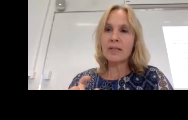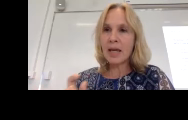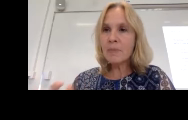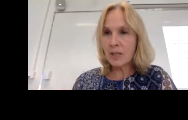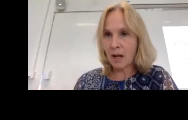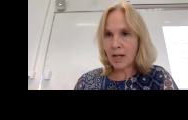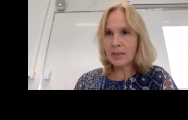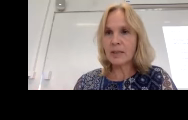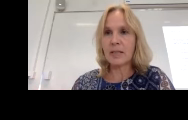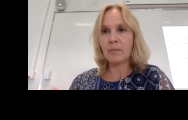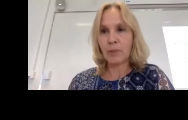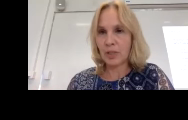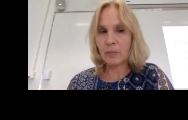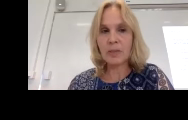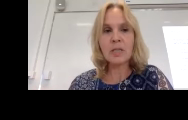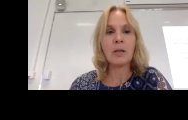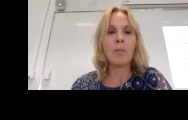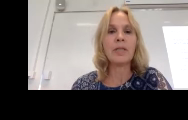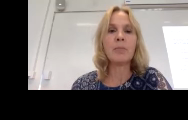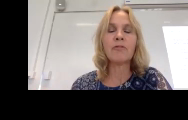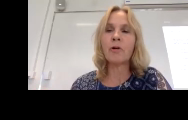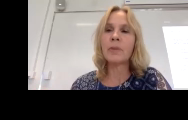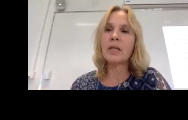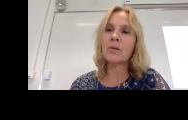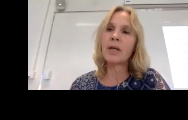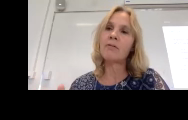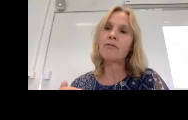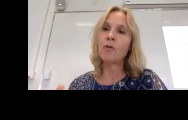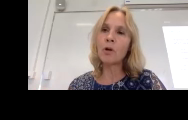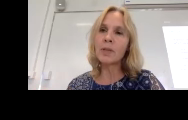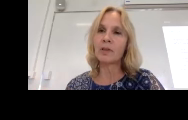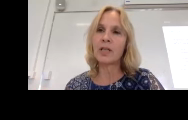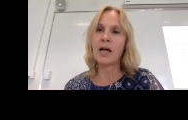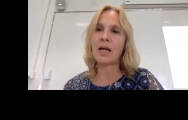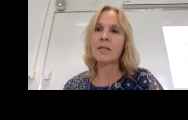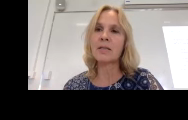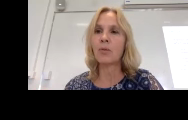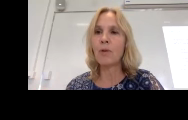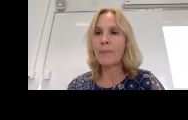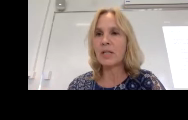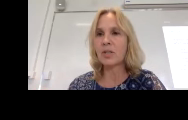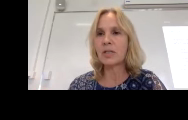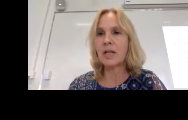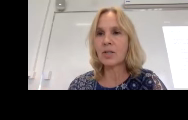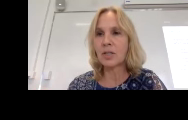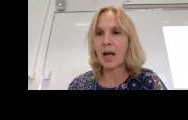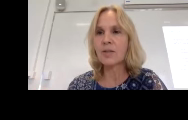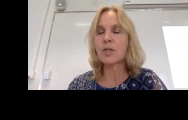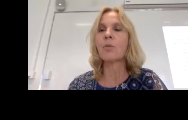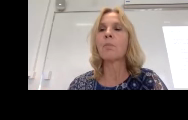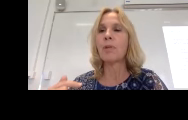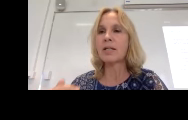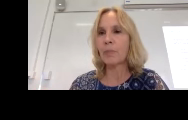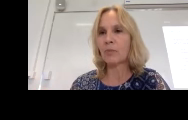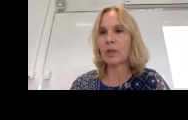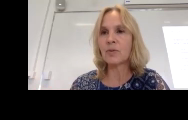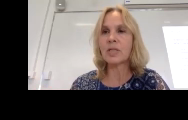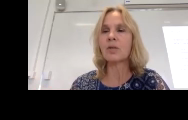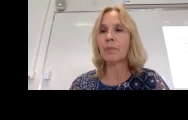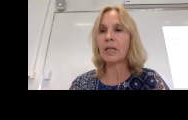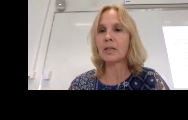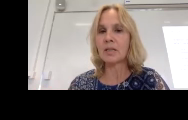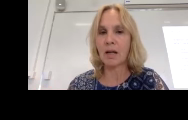they had the same signs and the same participants, but they performed either a form level task, a repetition detection task, so press a button